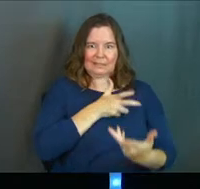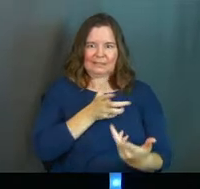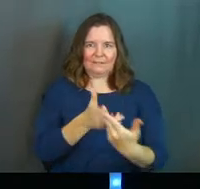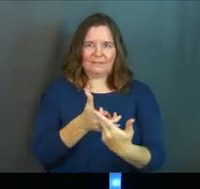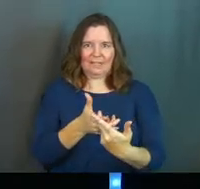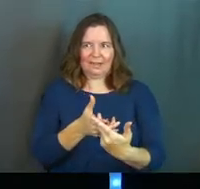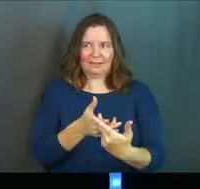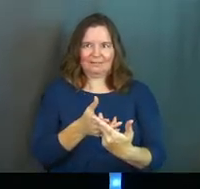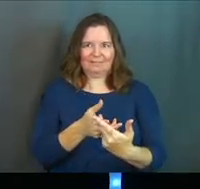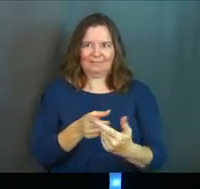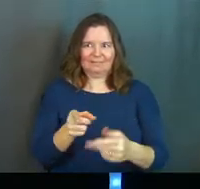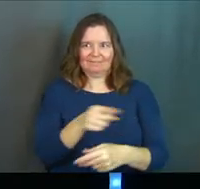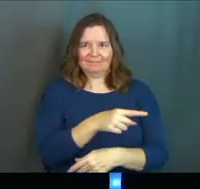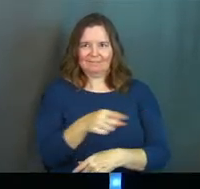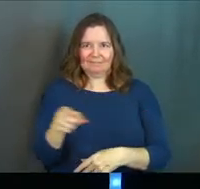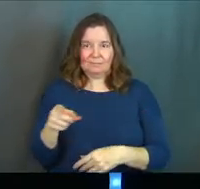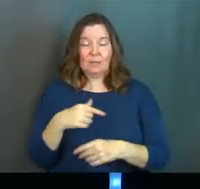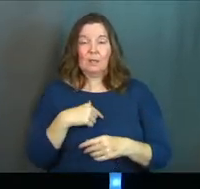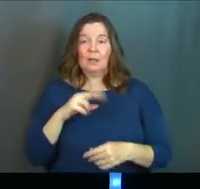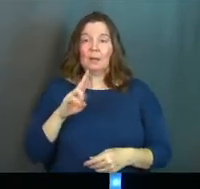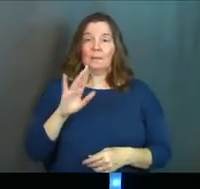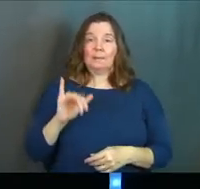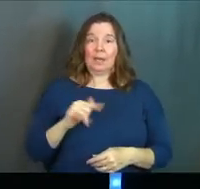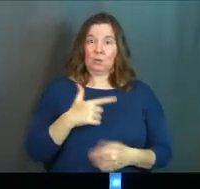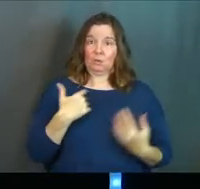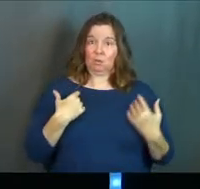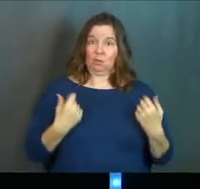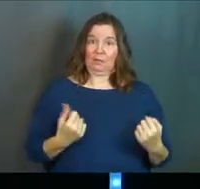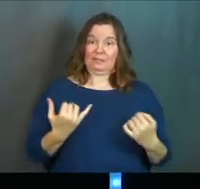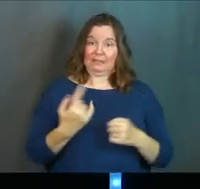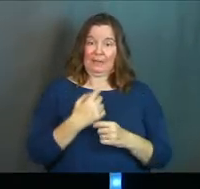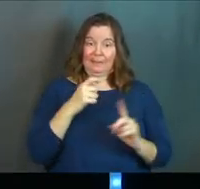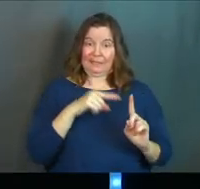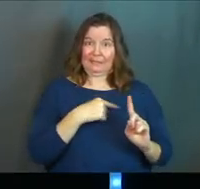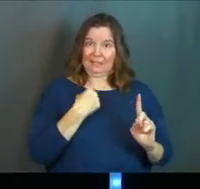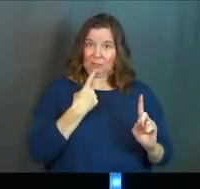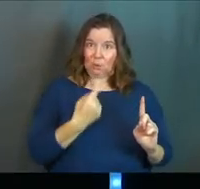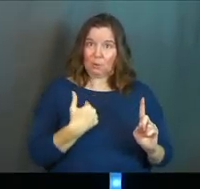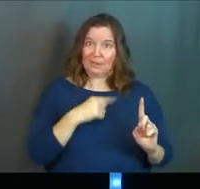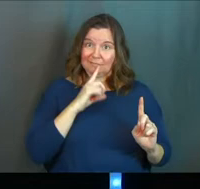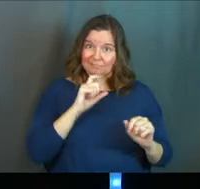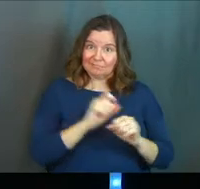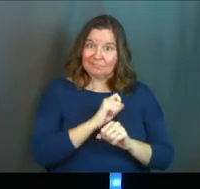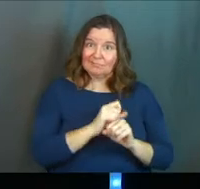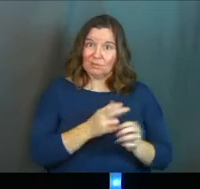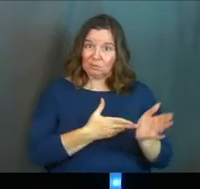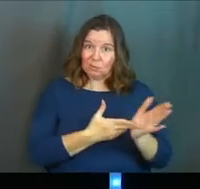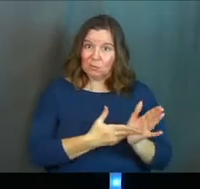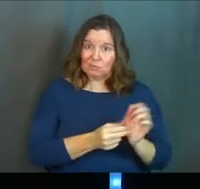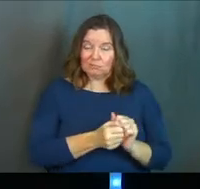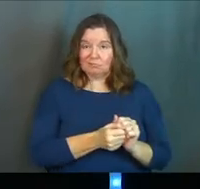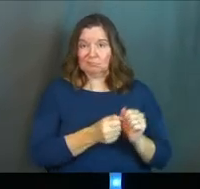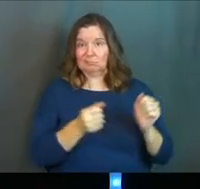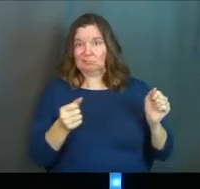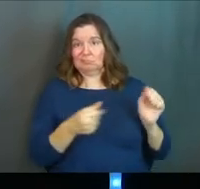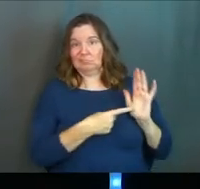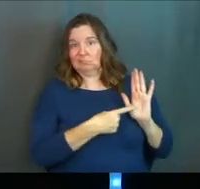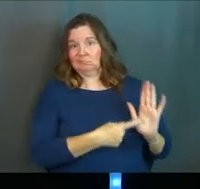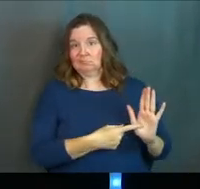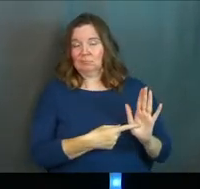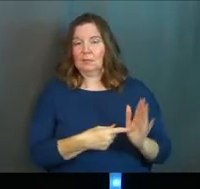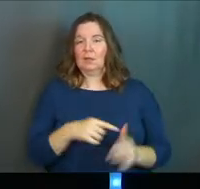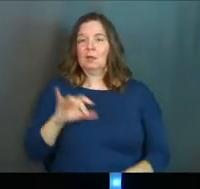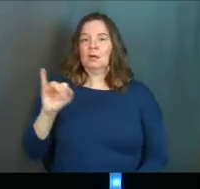narrative that you've put out there. Benny was so courageous today because he told us the actual truth. Amen. Look at this.